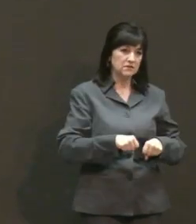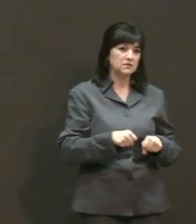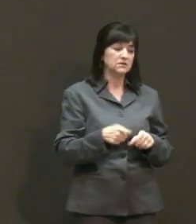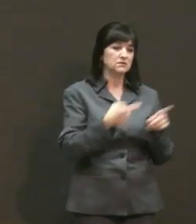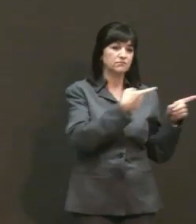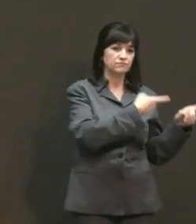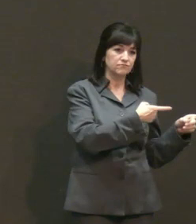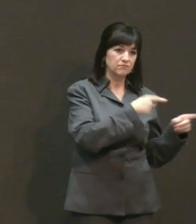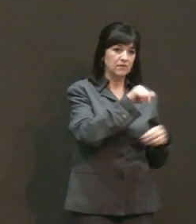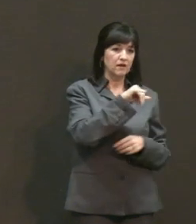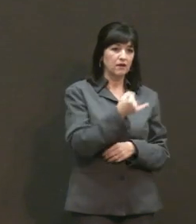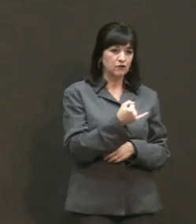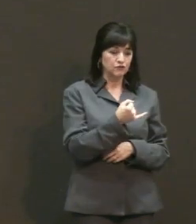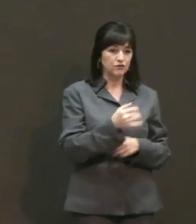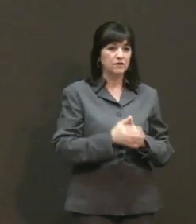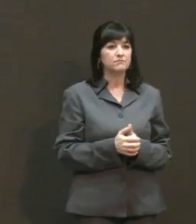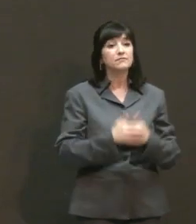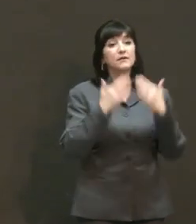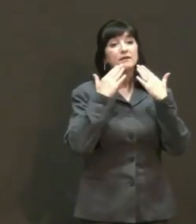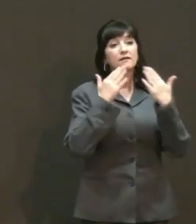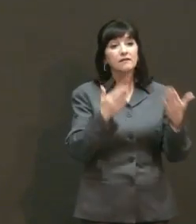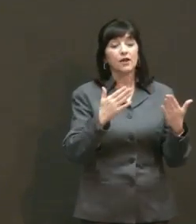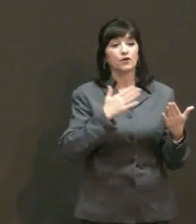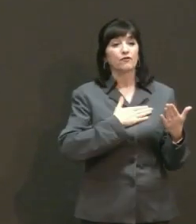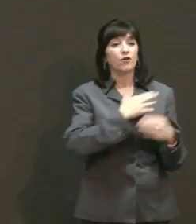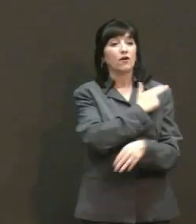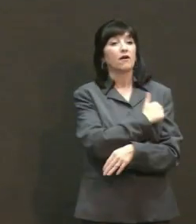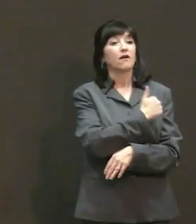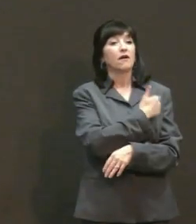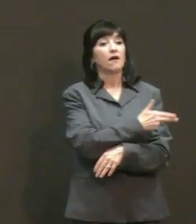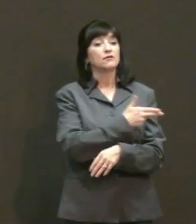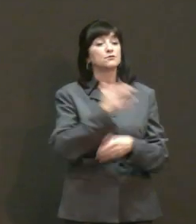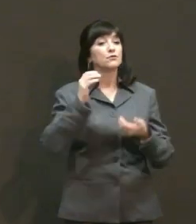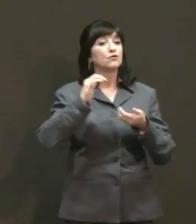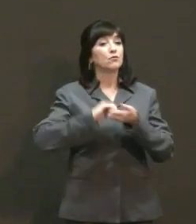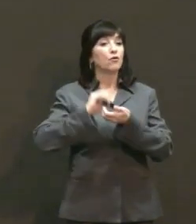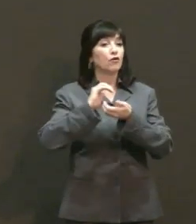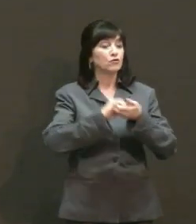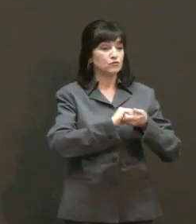In particular, thanks to our hospital partners. We had our